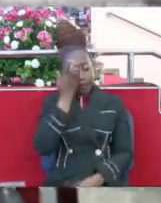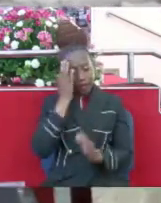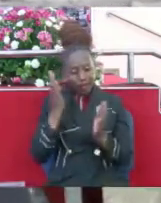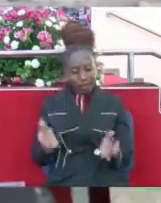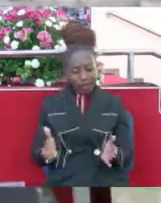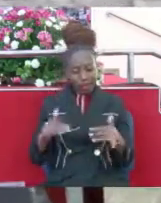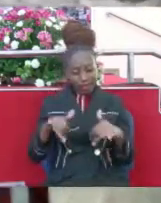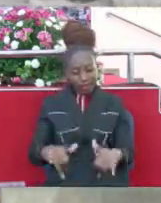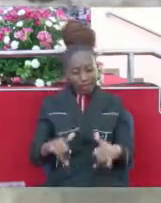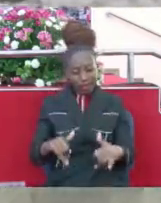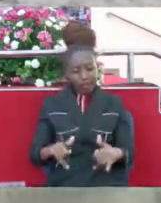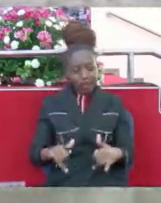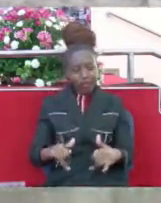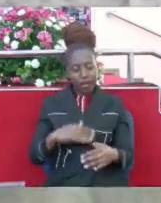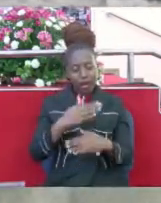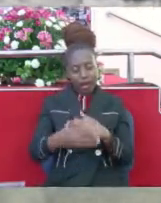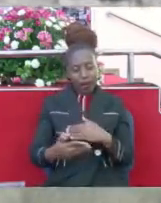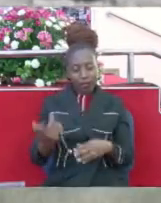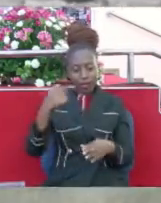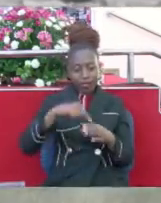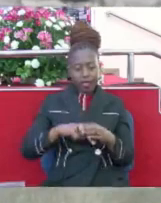they got into the promised land.